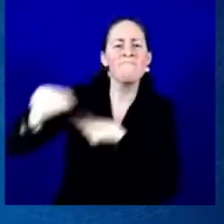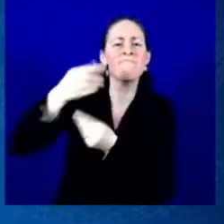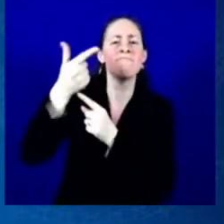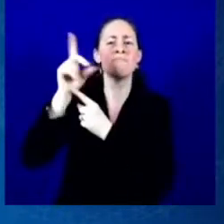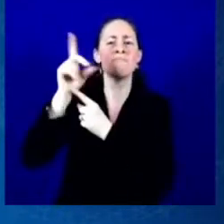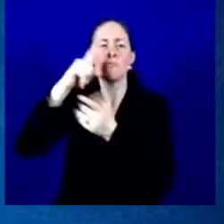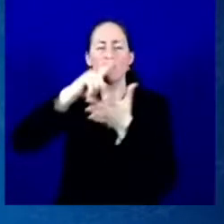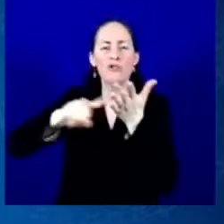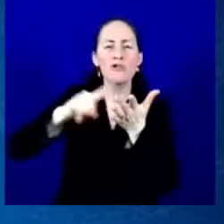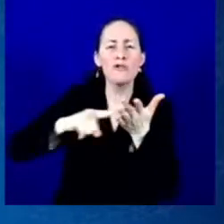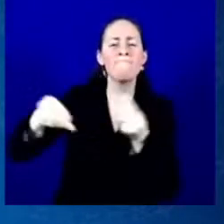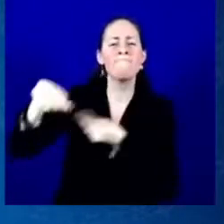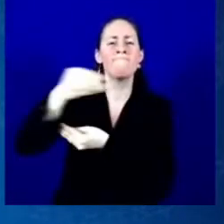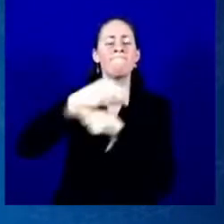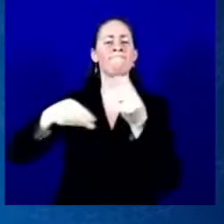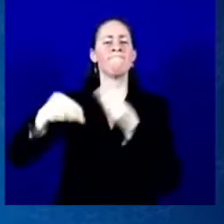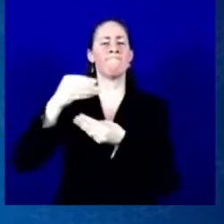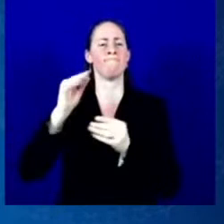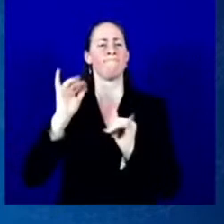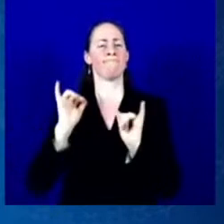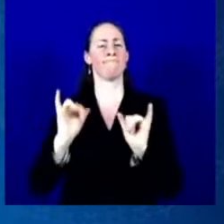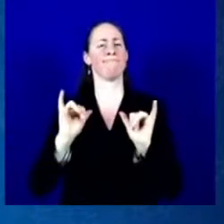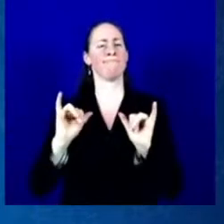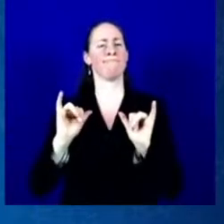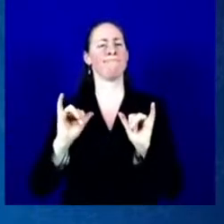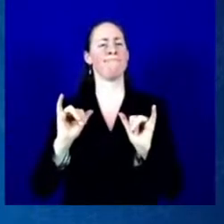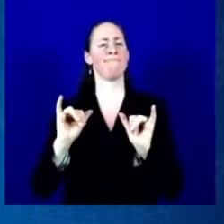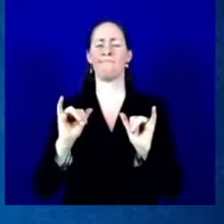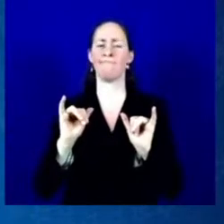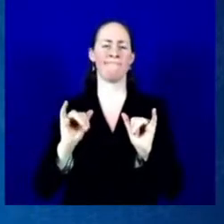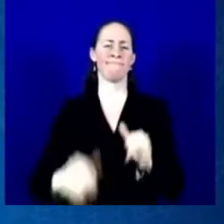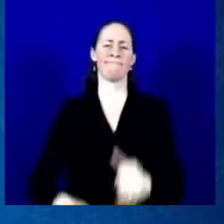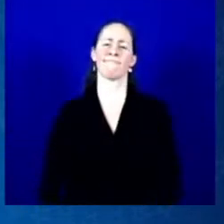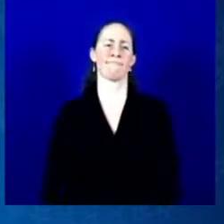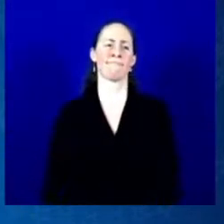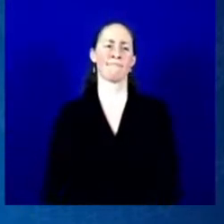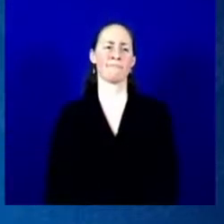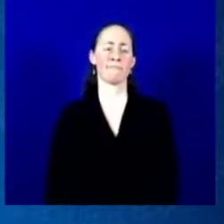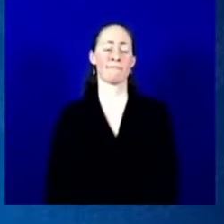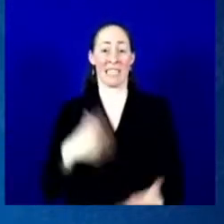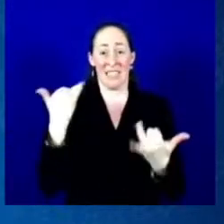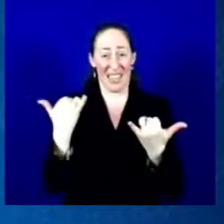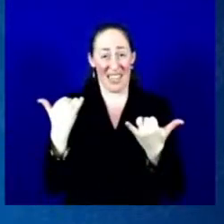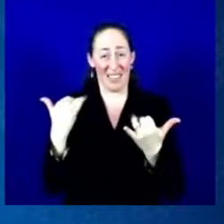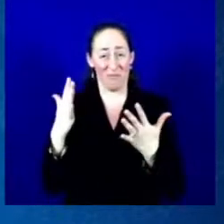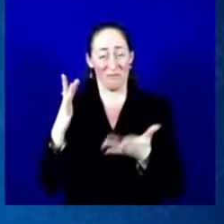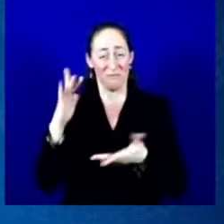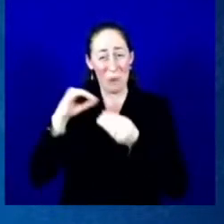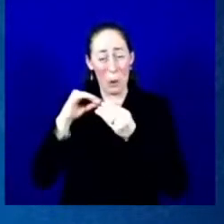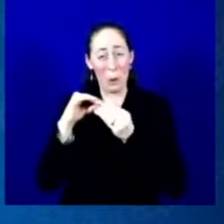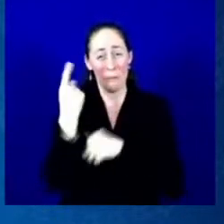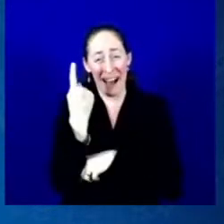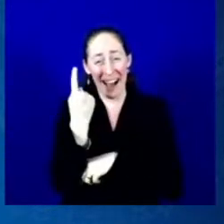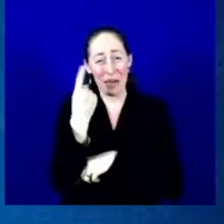Mr. Secretary, that's less than 1%. China and other countries are closing in